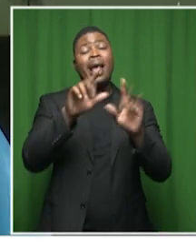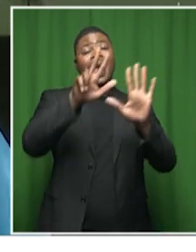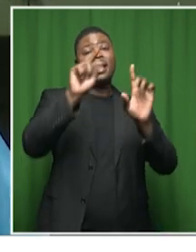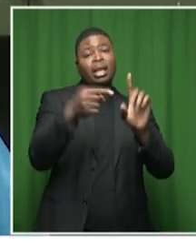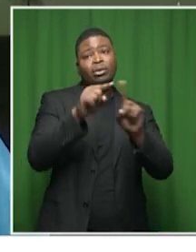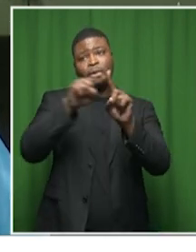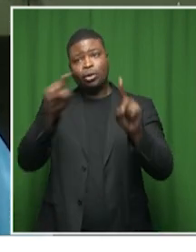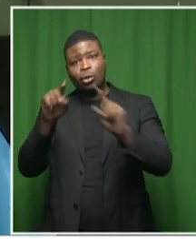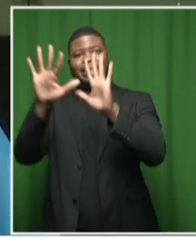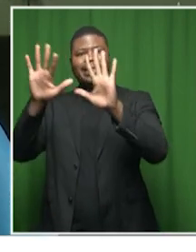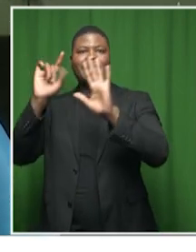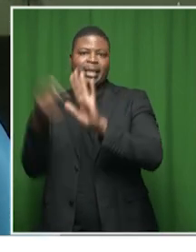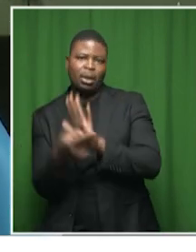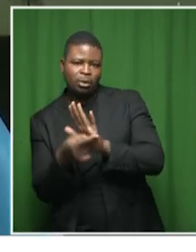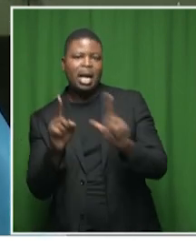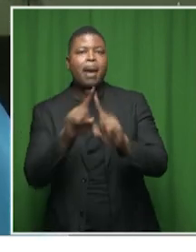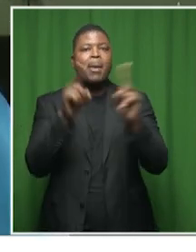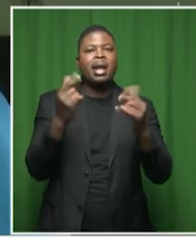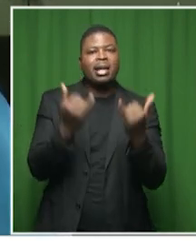moment is